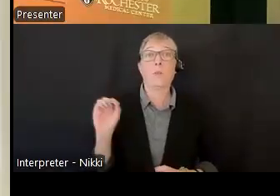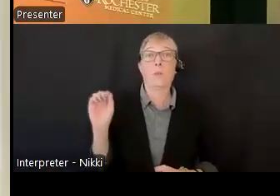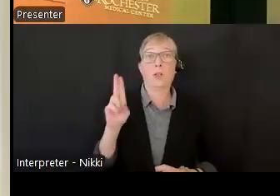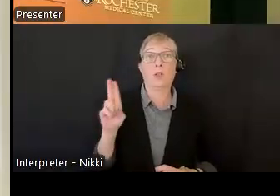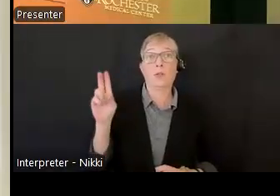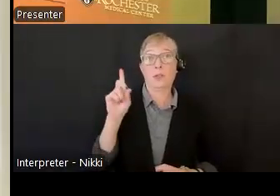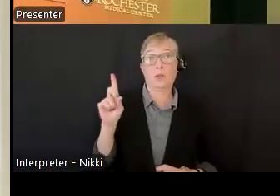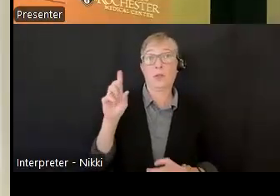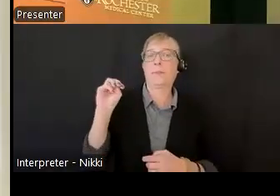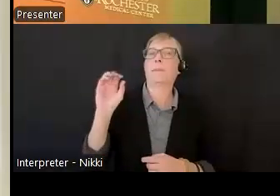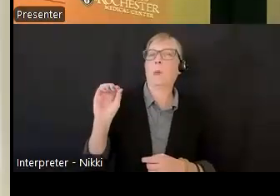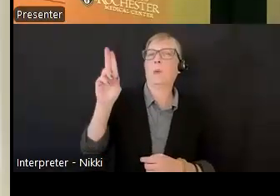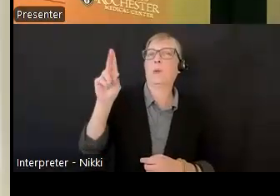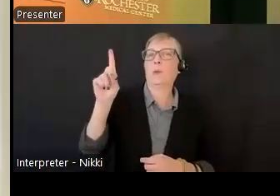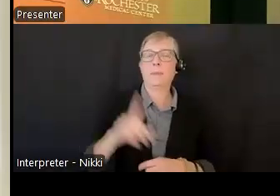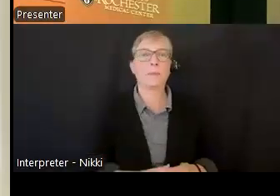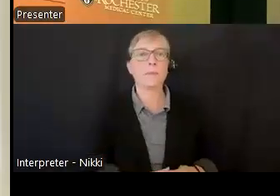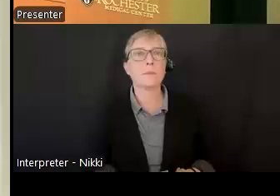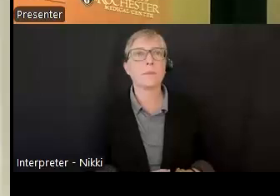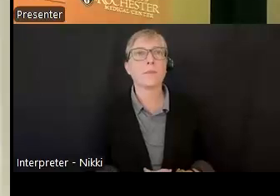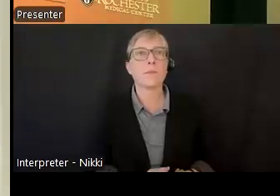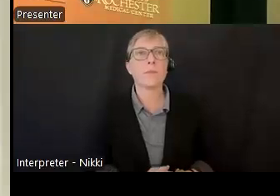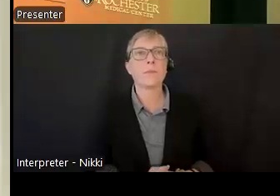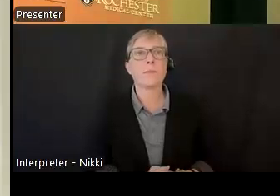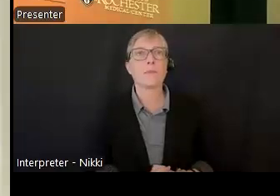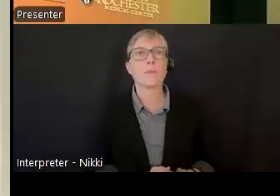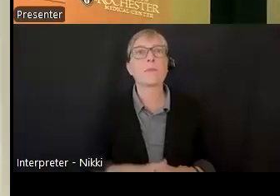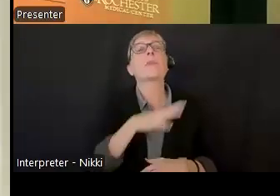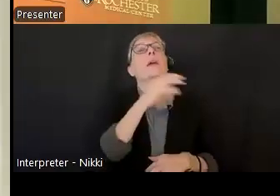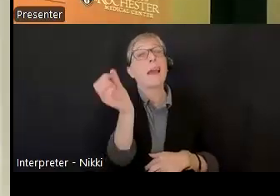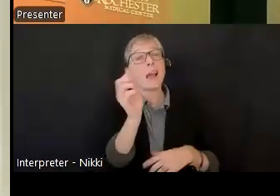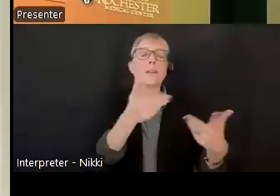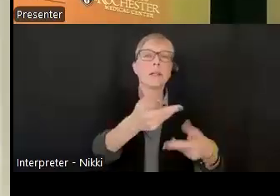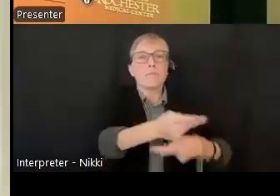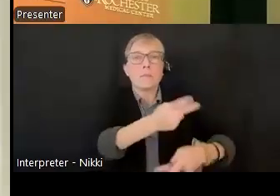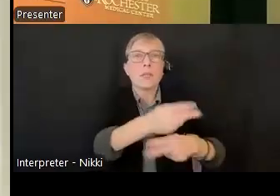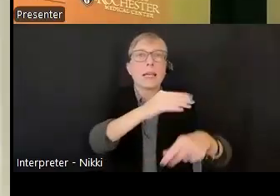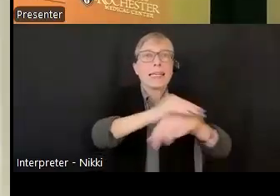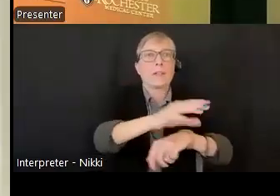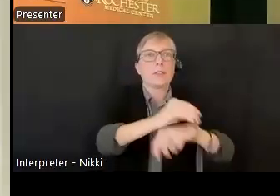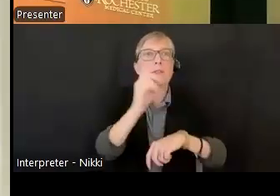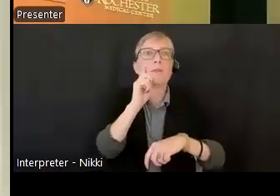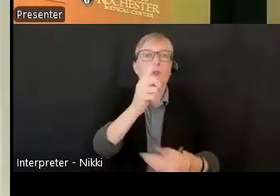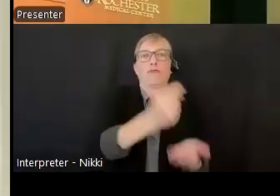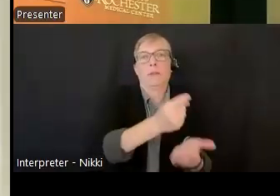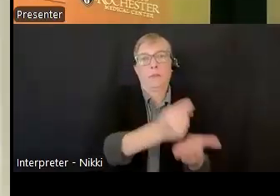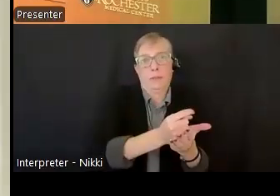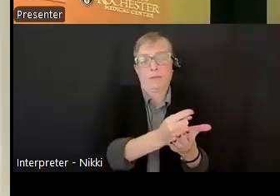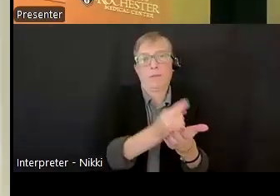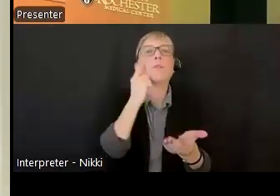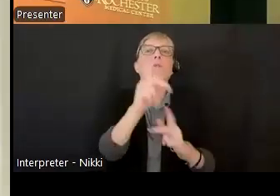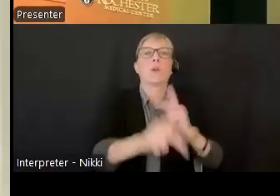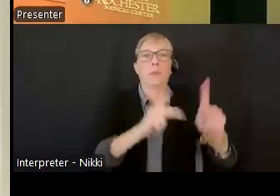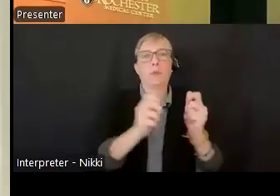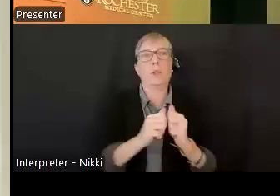It also regulates the counseling that is associated with treatment of individuals for opioid use disorder. Medication dispensing